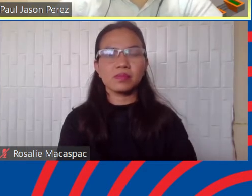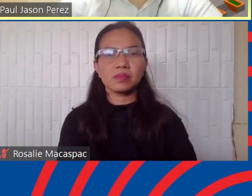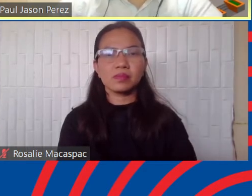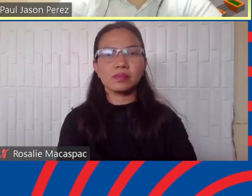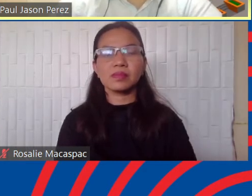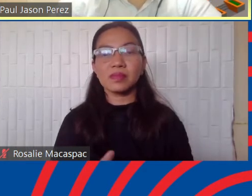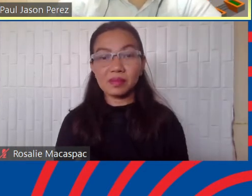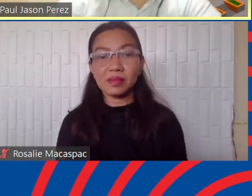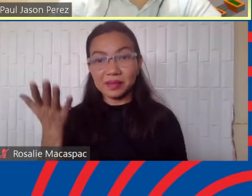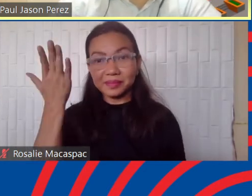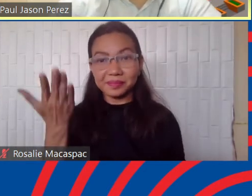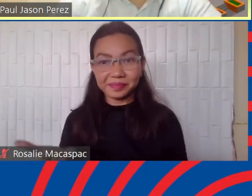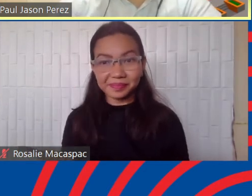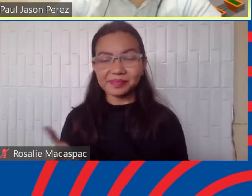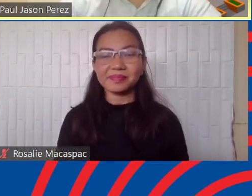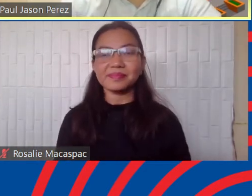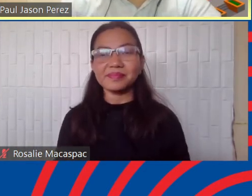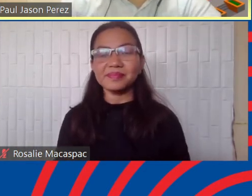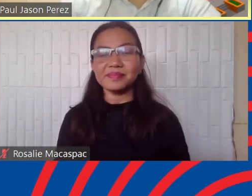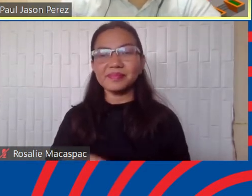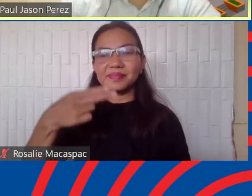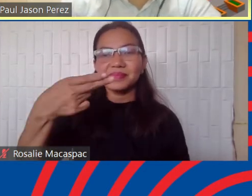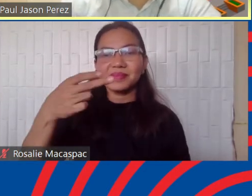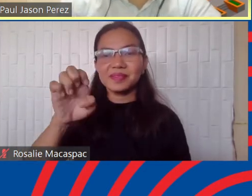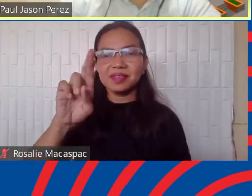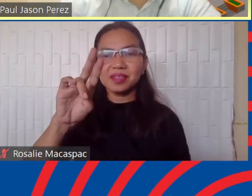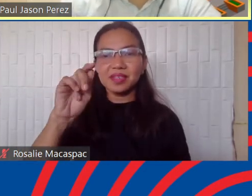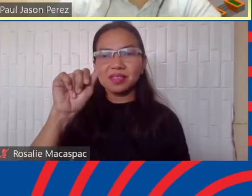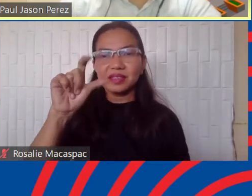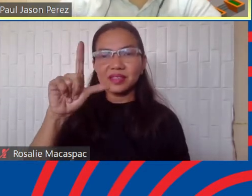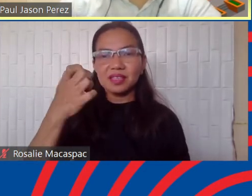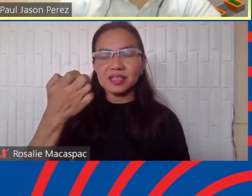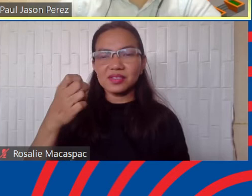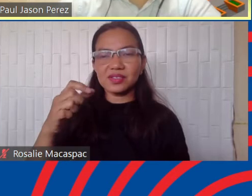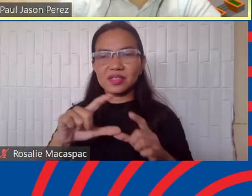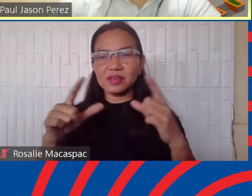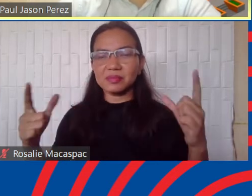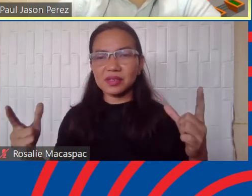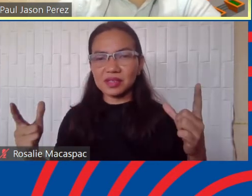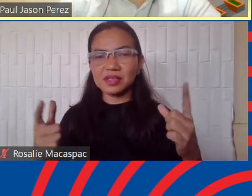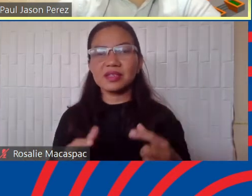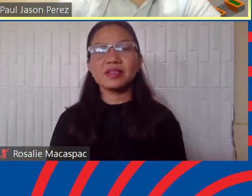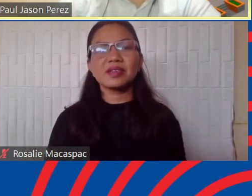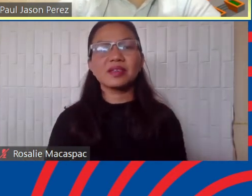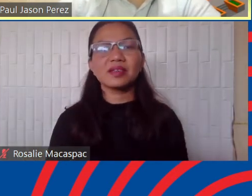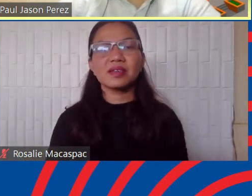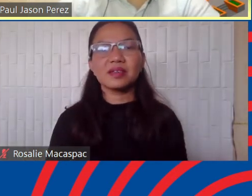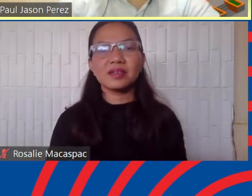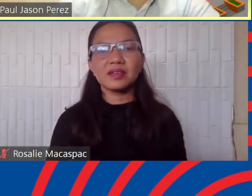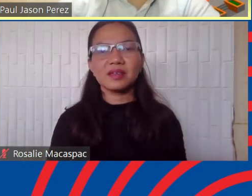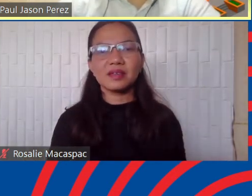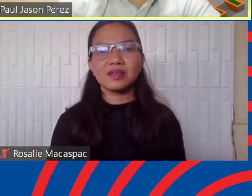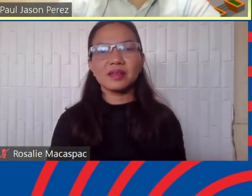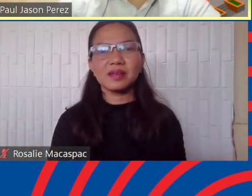Ayun, the Filipinas Heritage Library, the Herden Plus for Health Science.